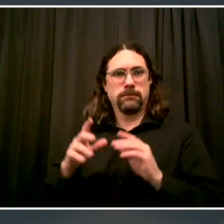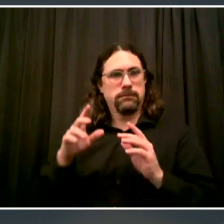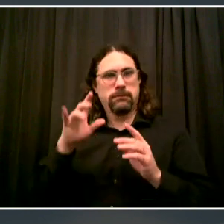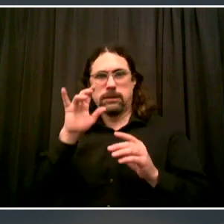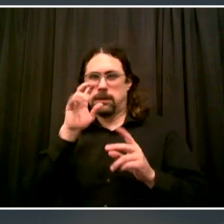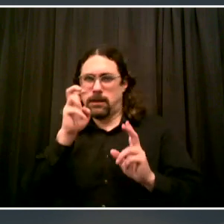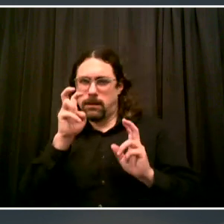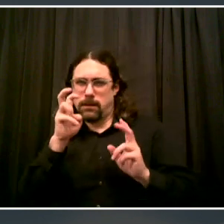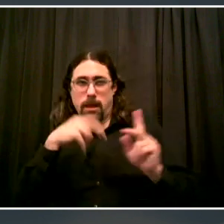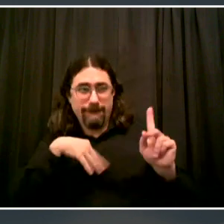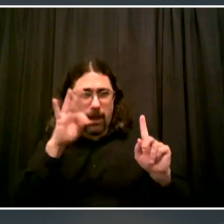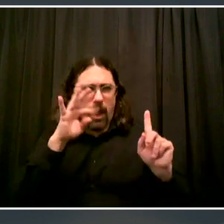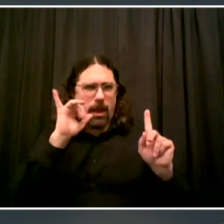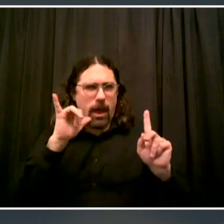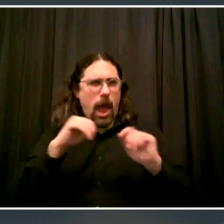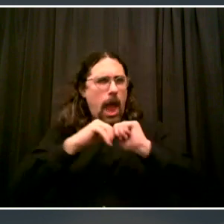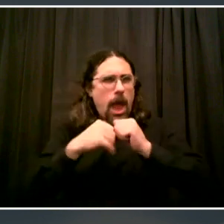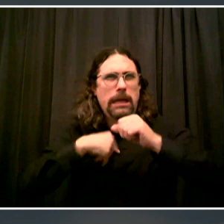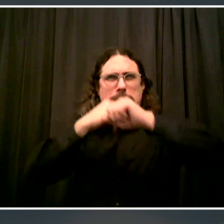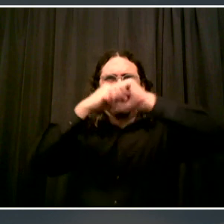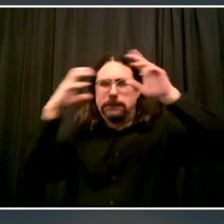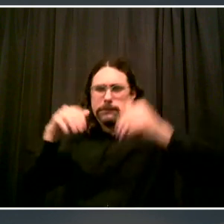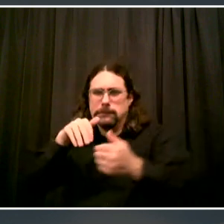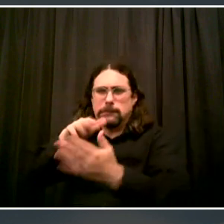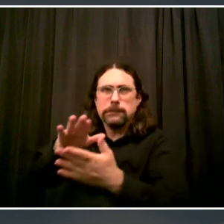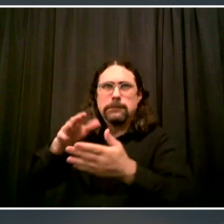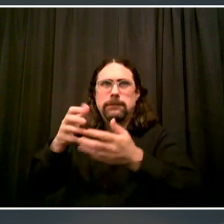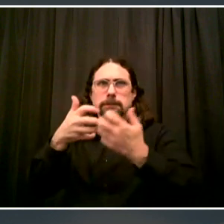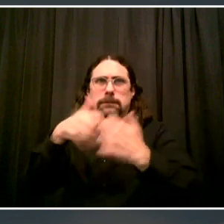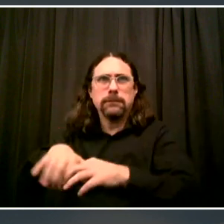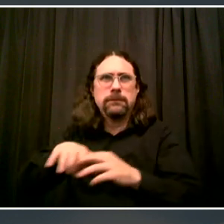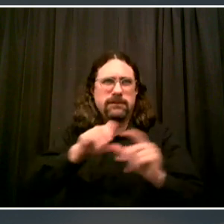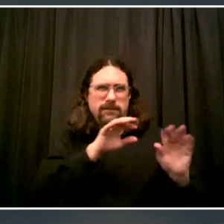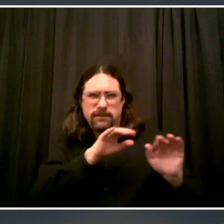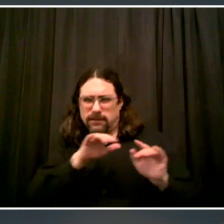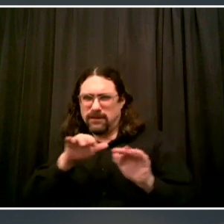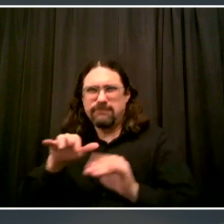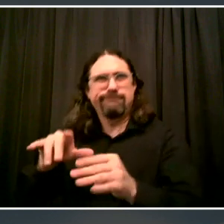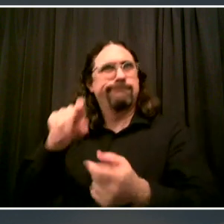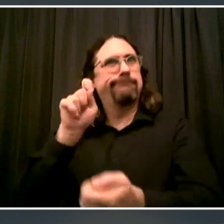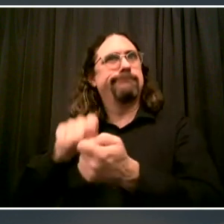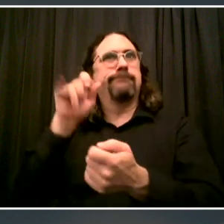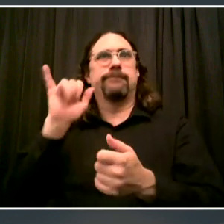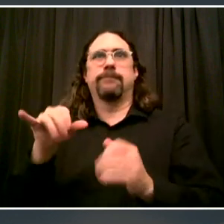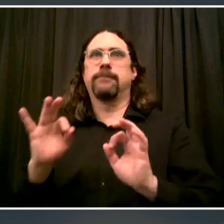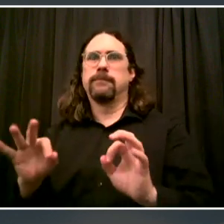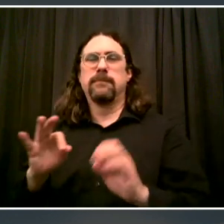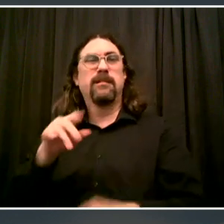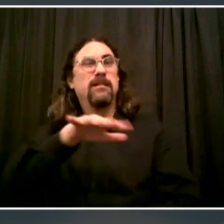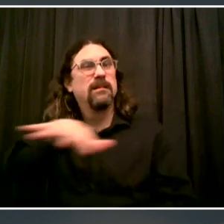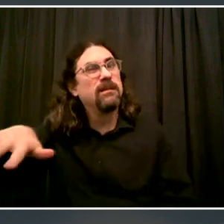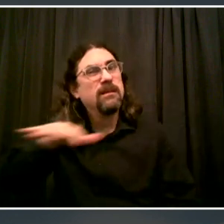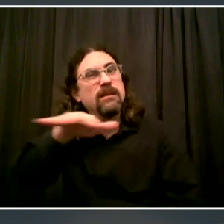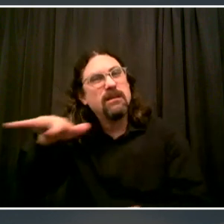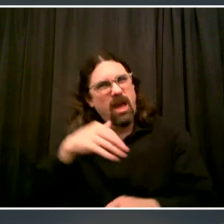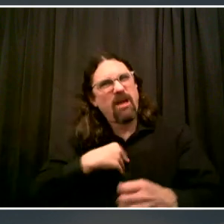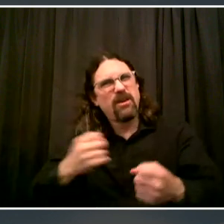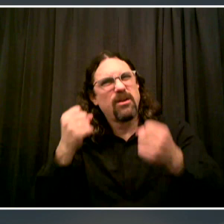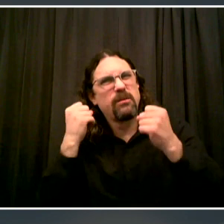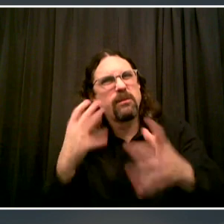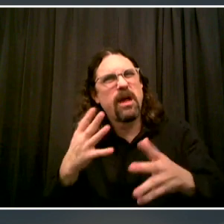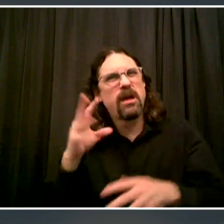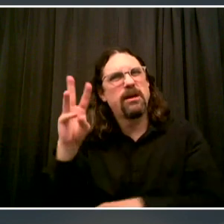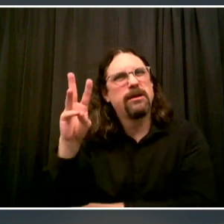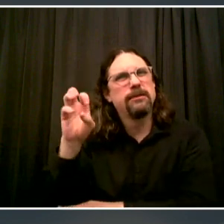recovered, numerous weapons recovered. And the best part of the story is that the members of the Bronx that